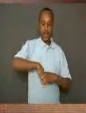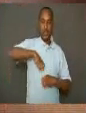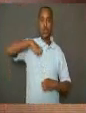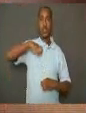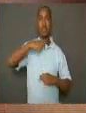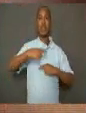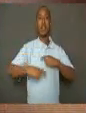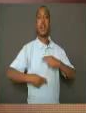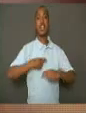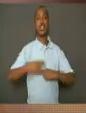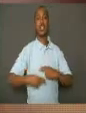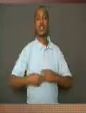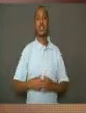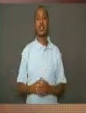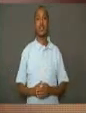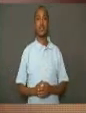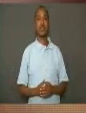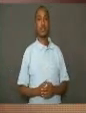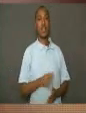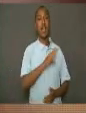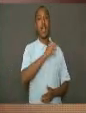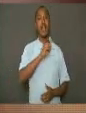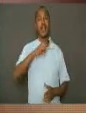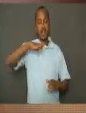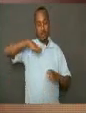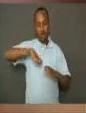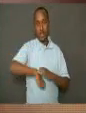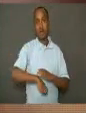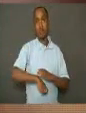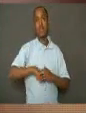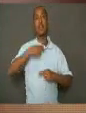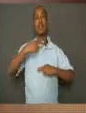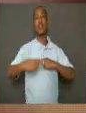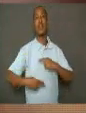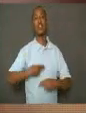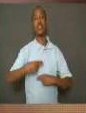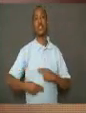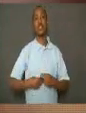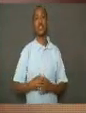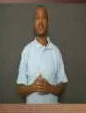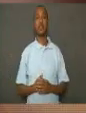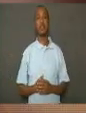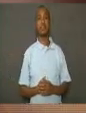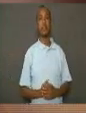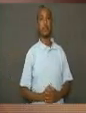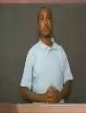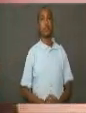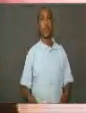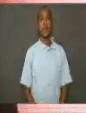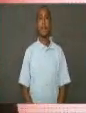exothermic reactions and endothermic reactions.